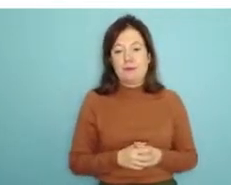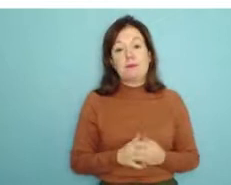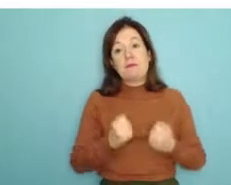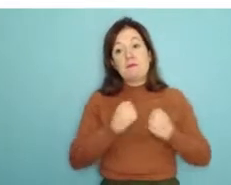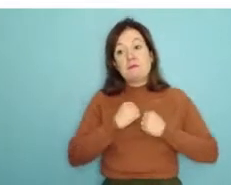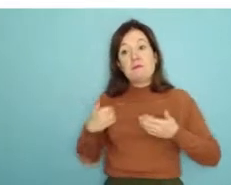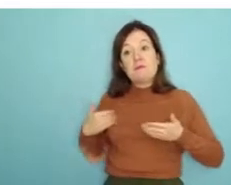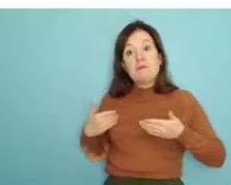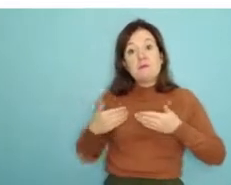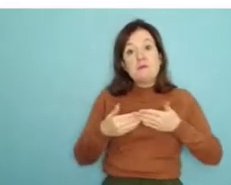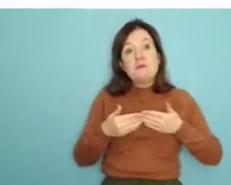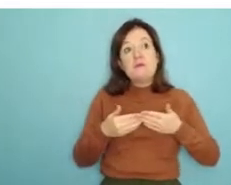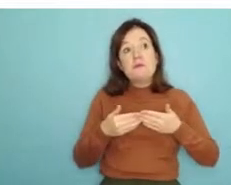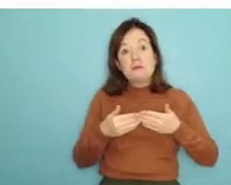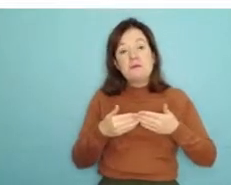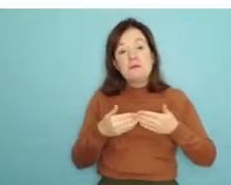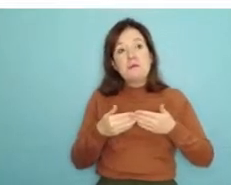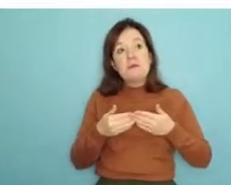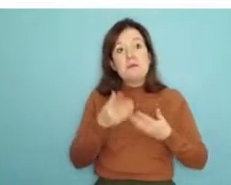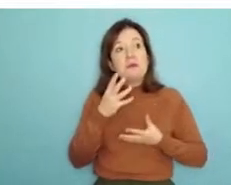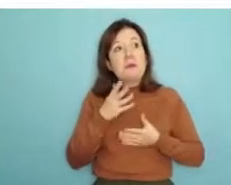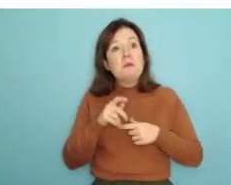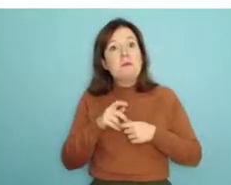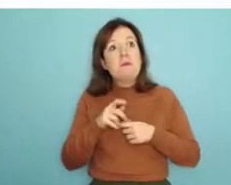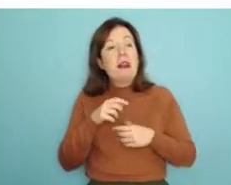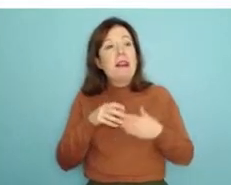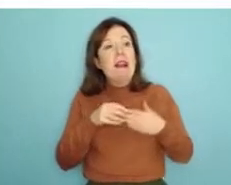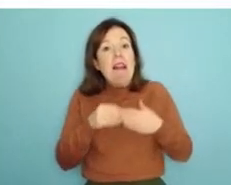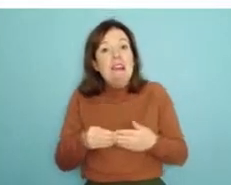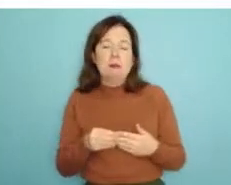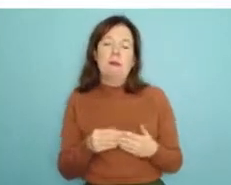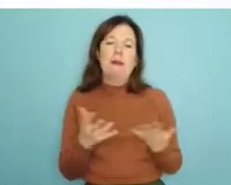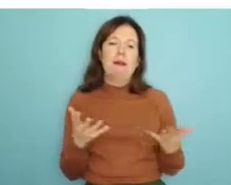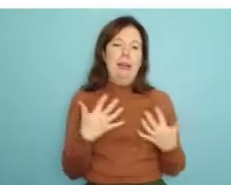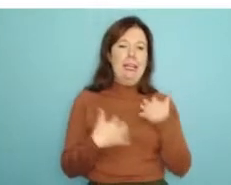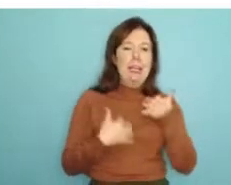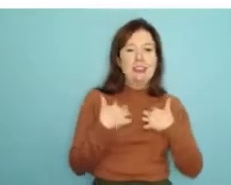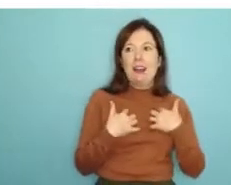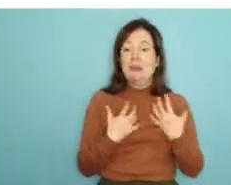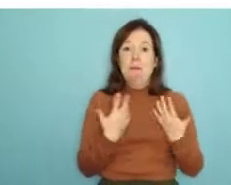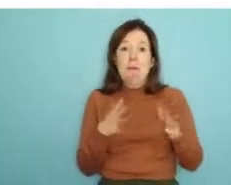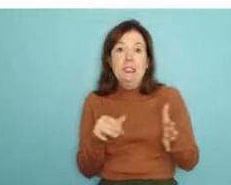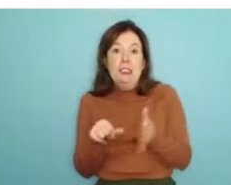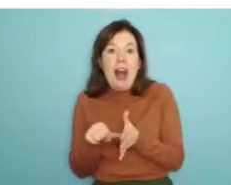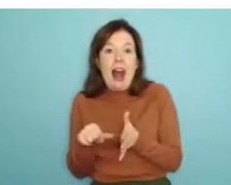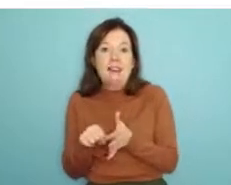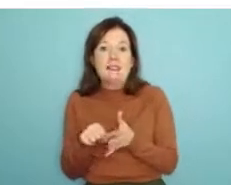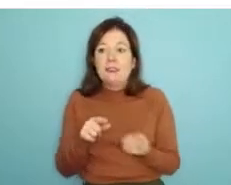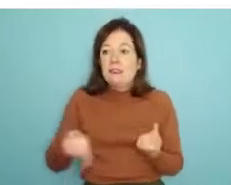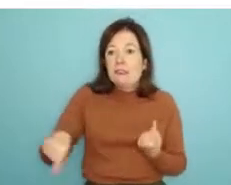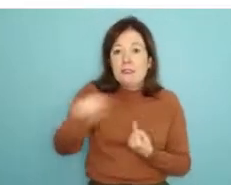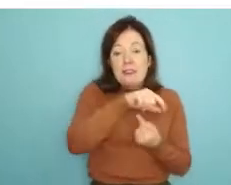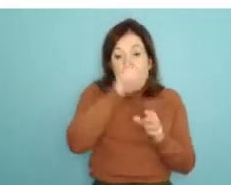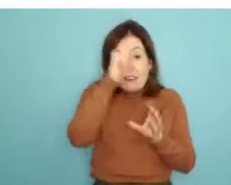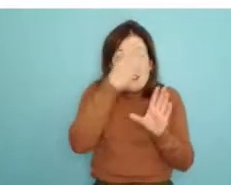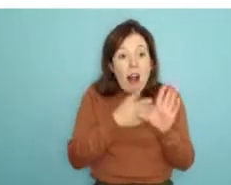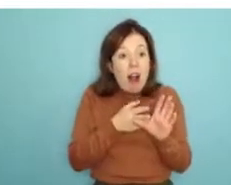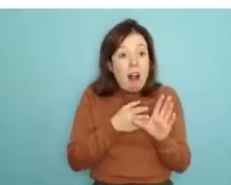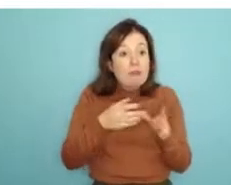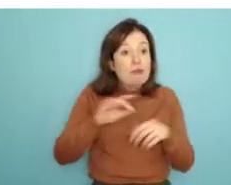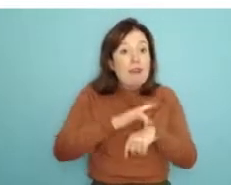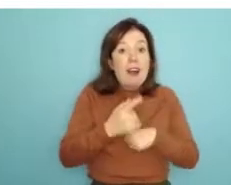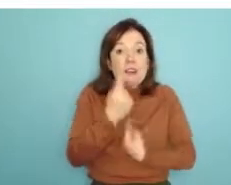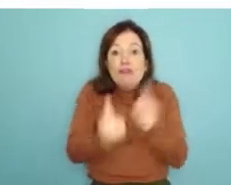far has been interesting and challenging. I'd encourage aspiring leaders from the psychological professions to get